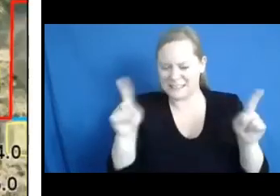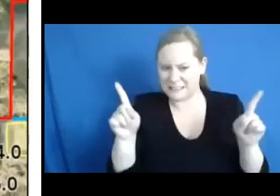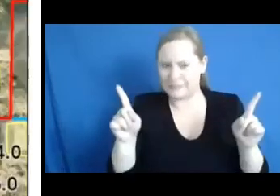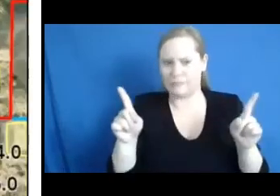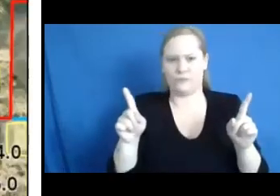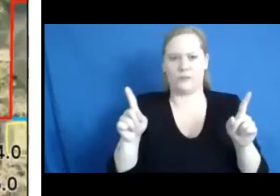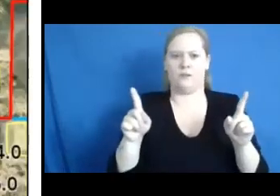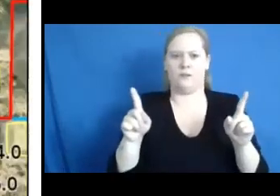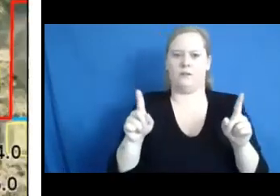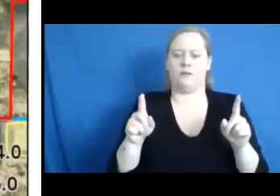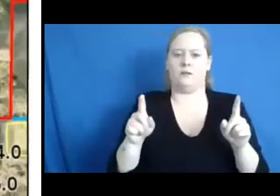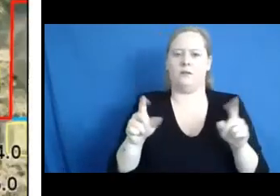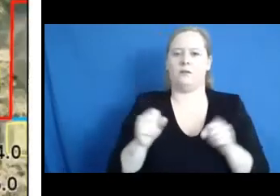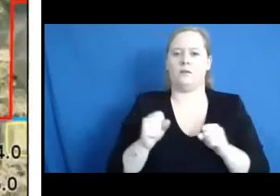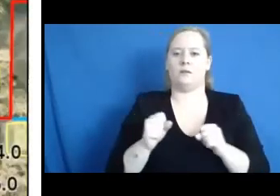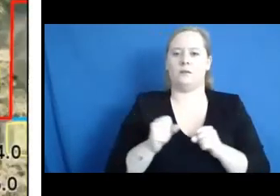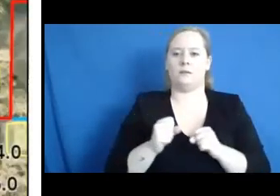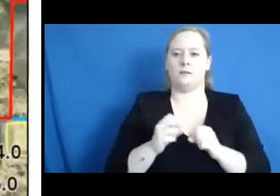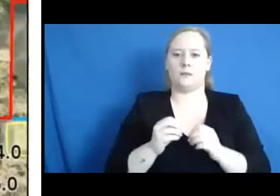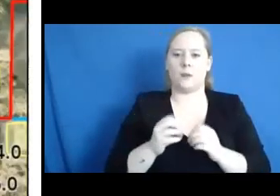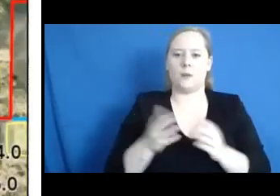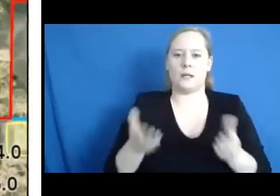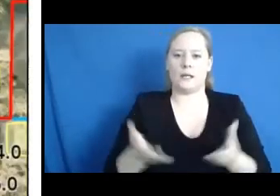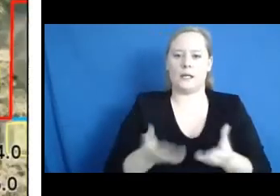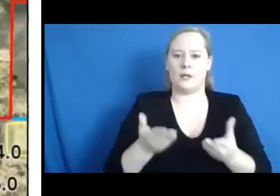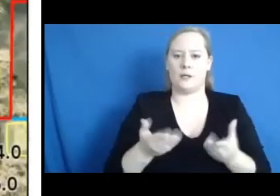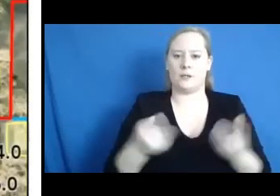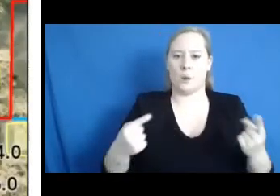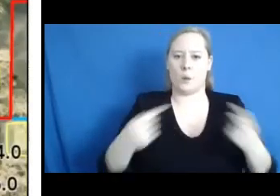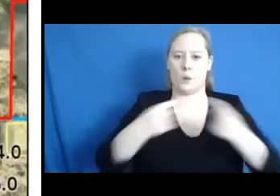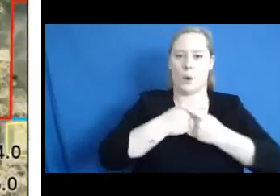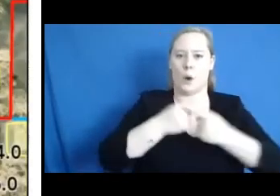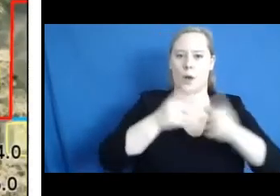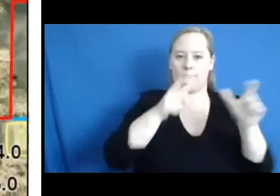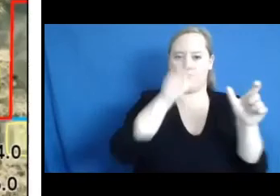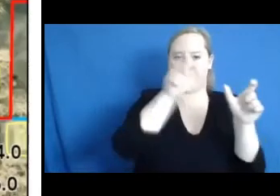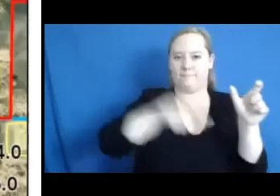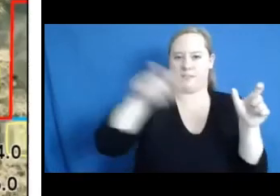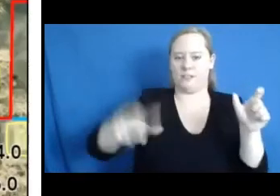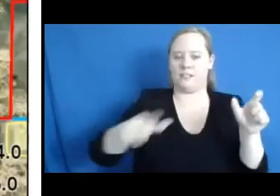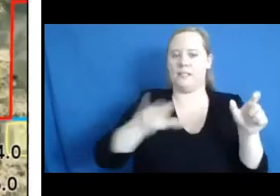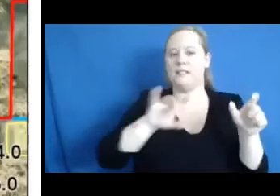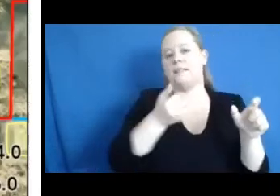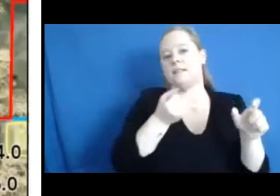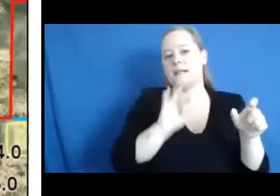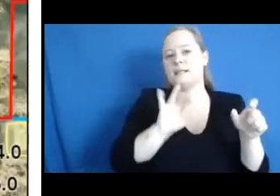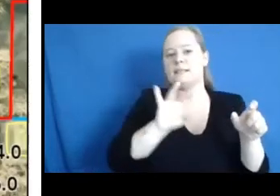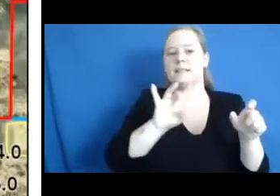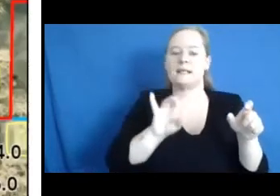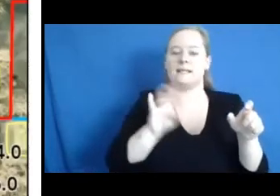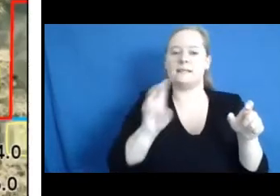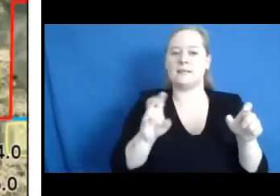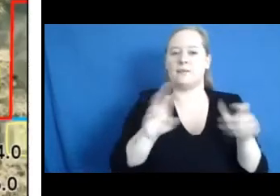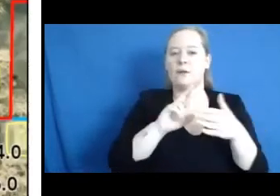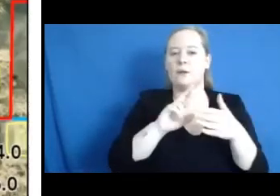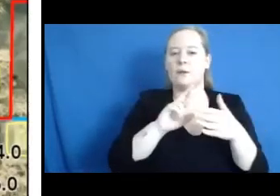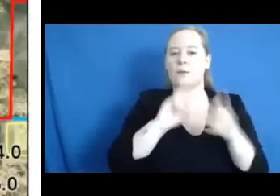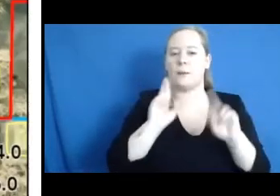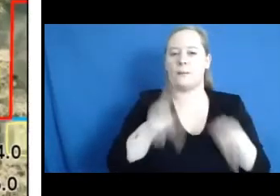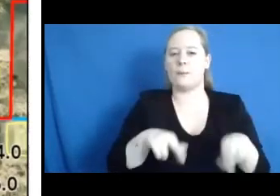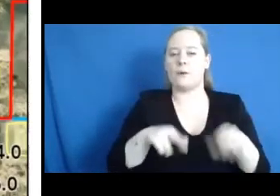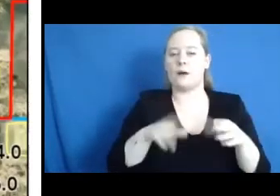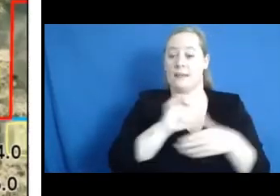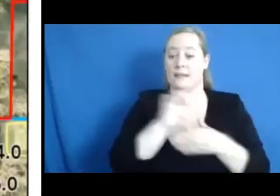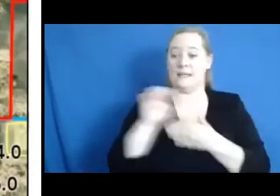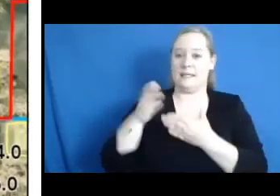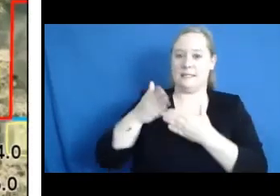Here we have, this is a cross-section created in the 1987 report, and you can see on the east side of the cross-section is